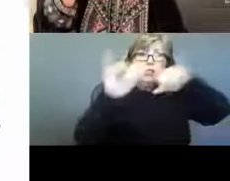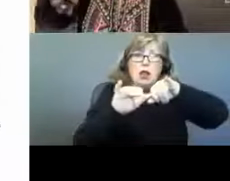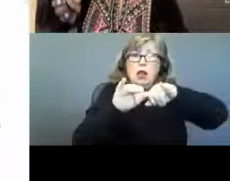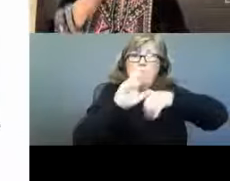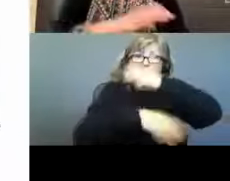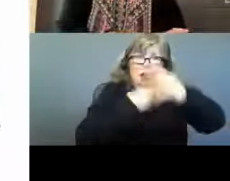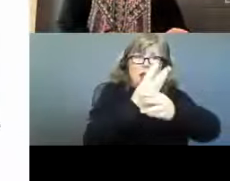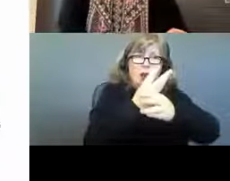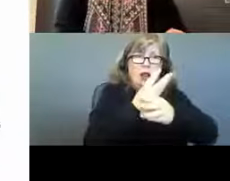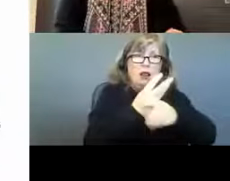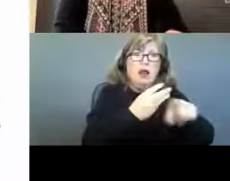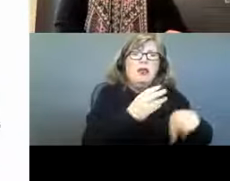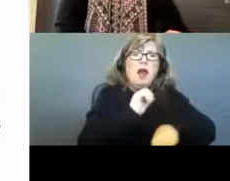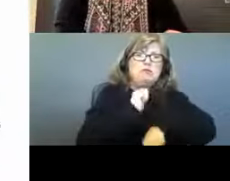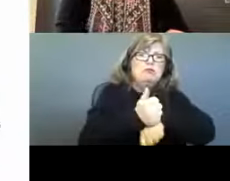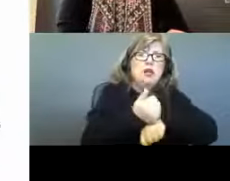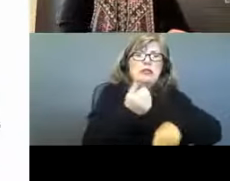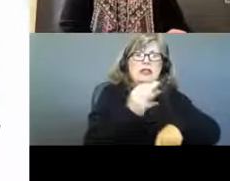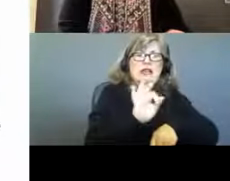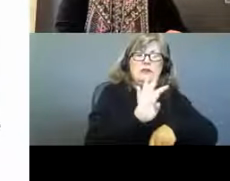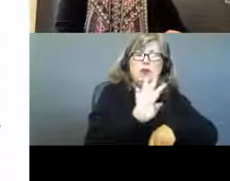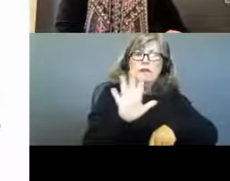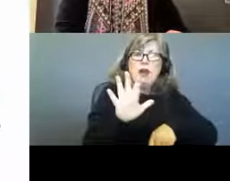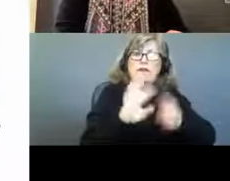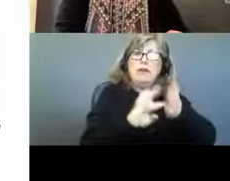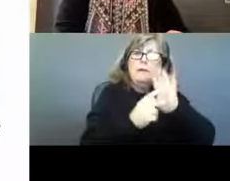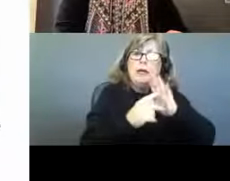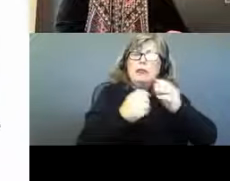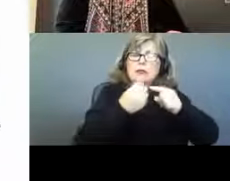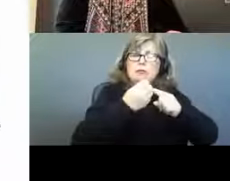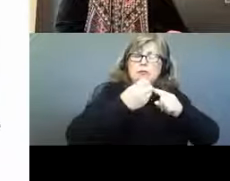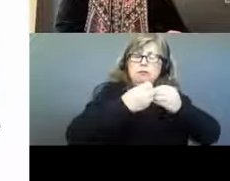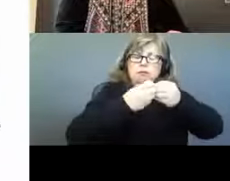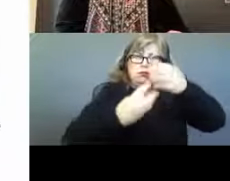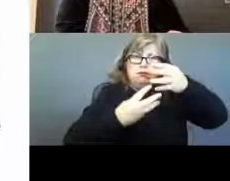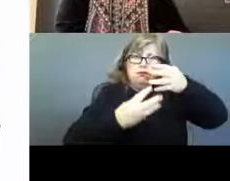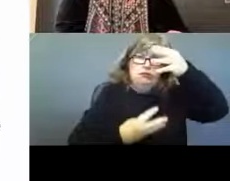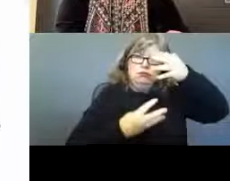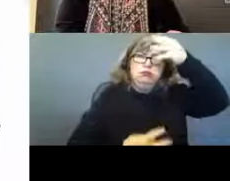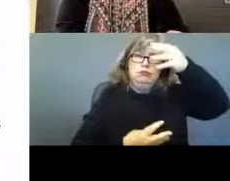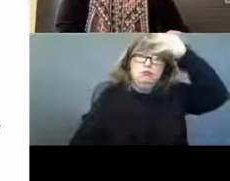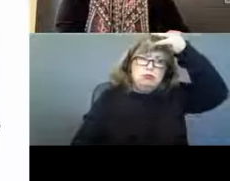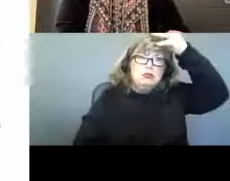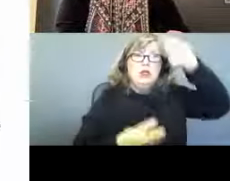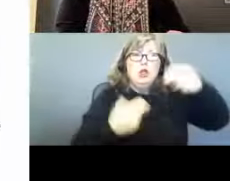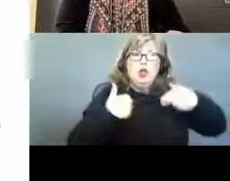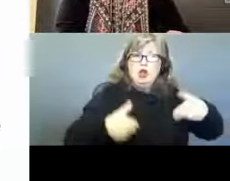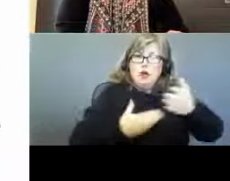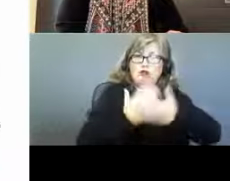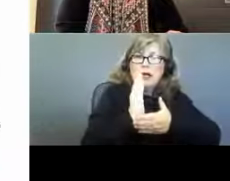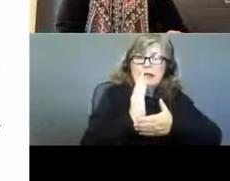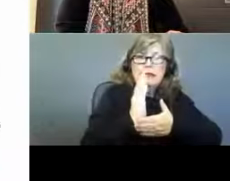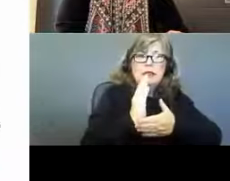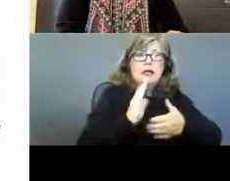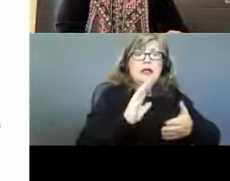since 1945 have expanded the body of human rights laws, such as the Convention on the Elimination of All Forms of